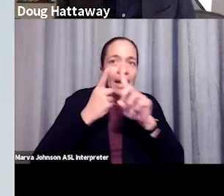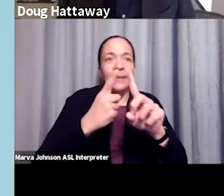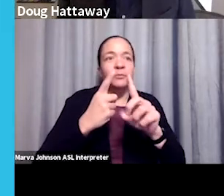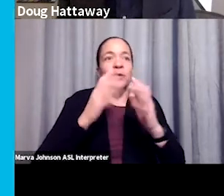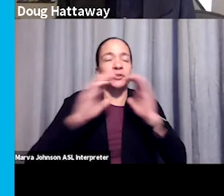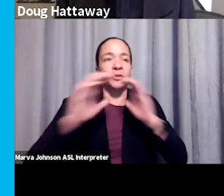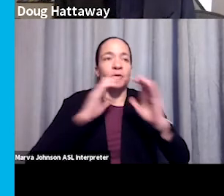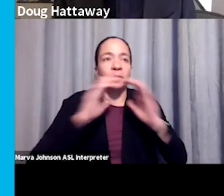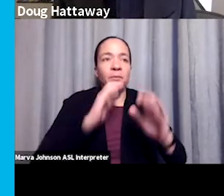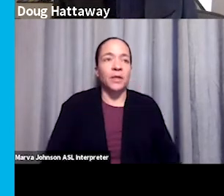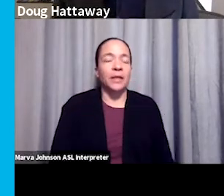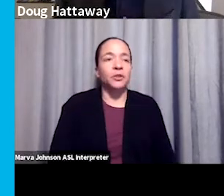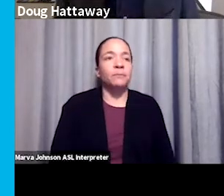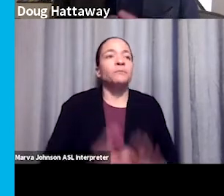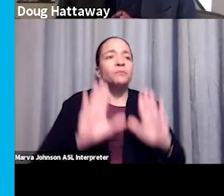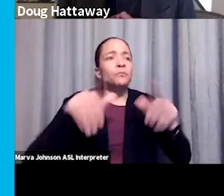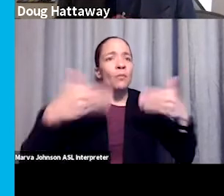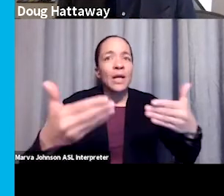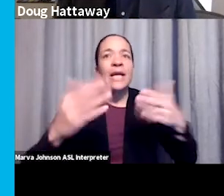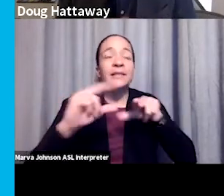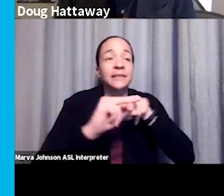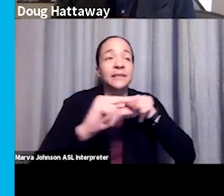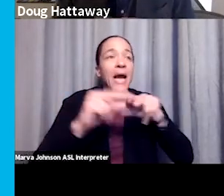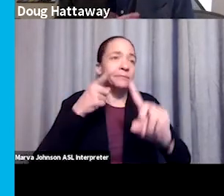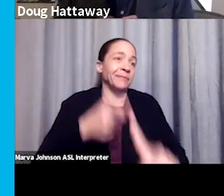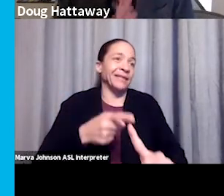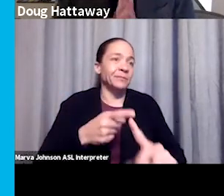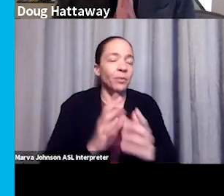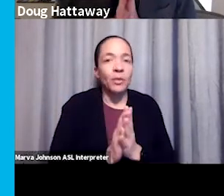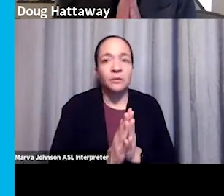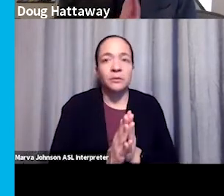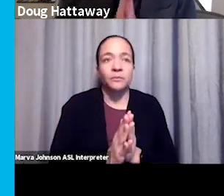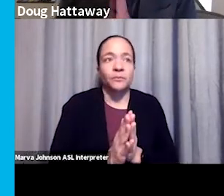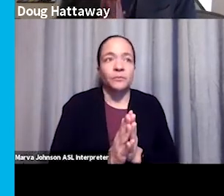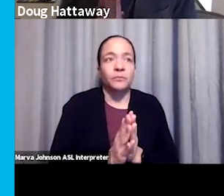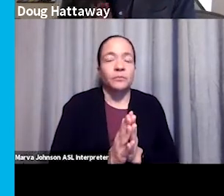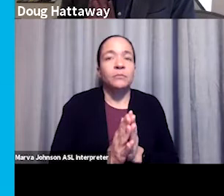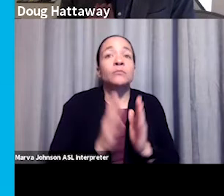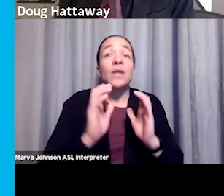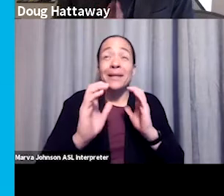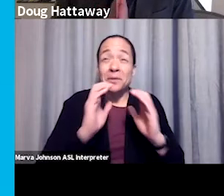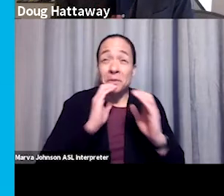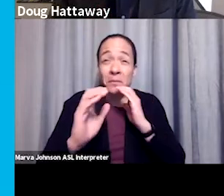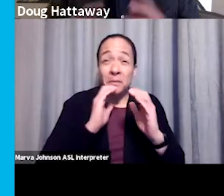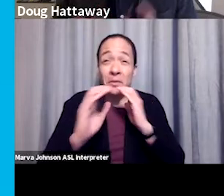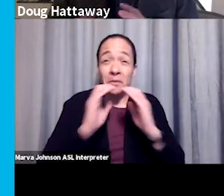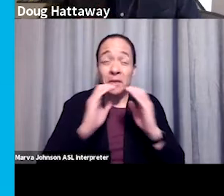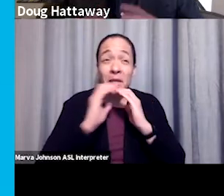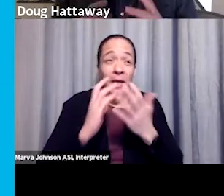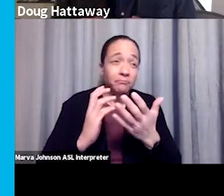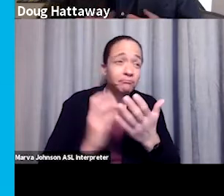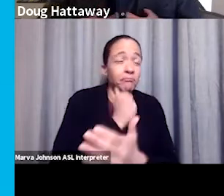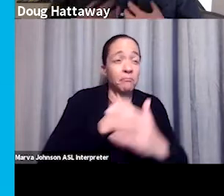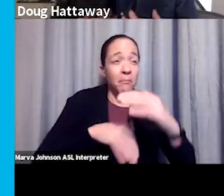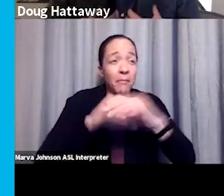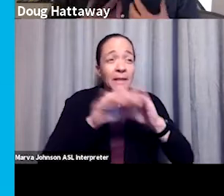slide and really cut to the chase. The big idea here is that to communicate with maximum motivating power and really get people